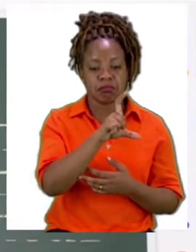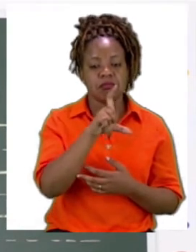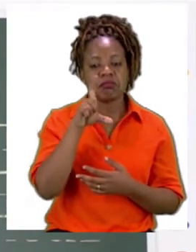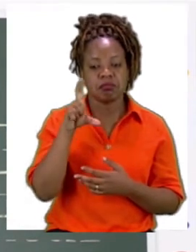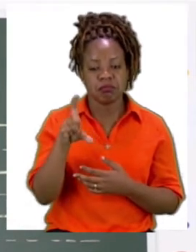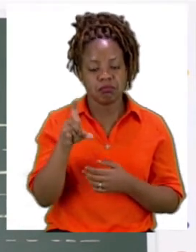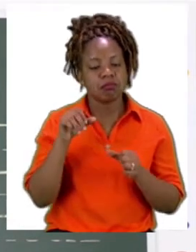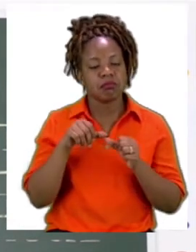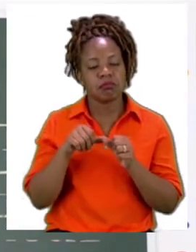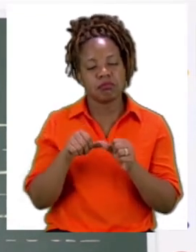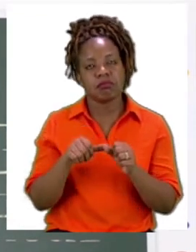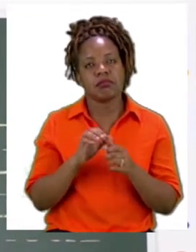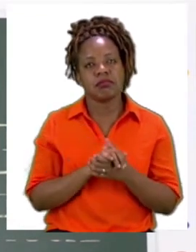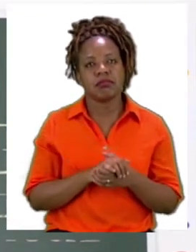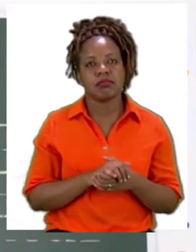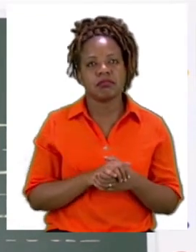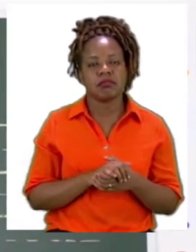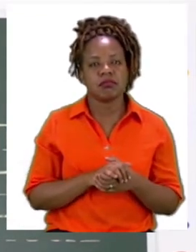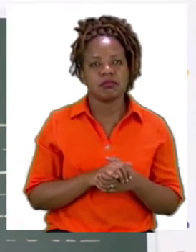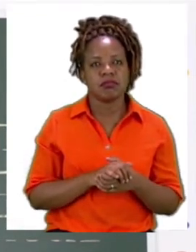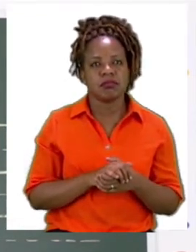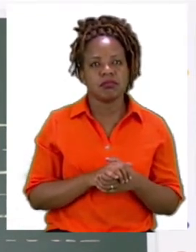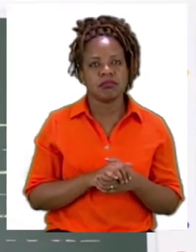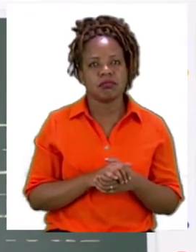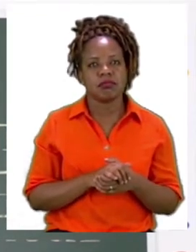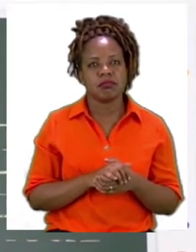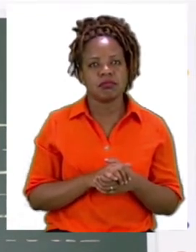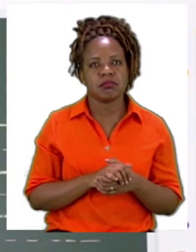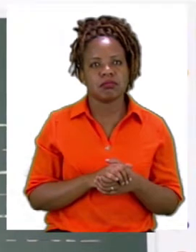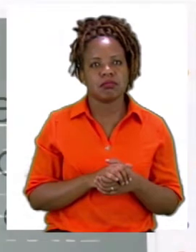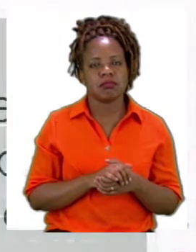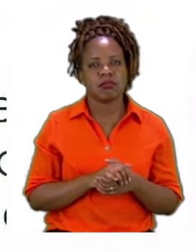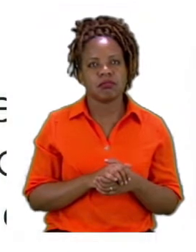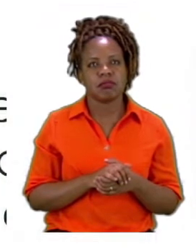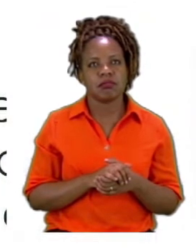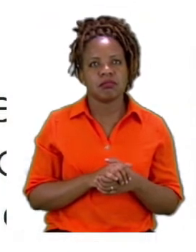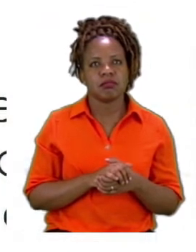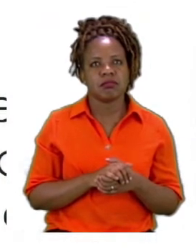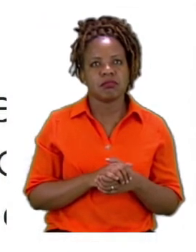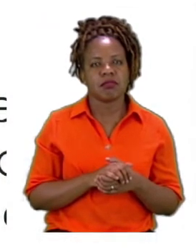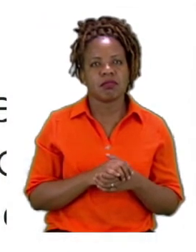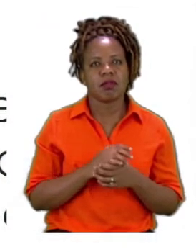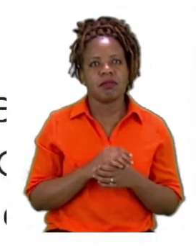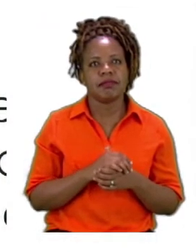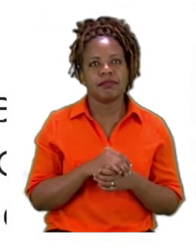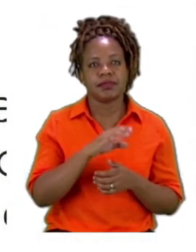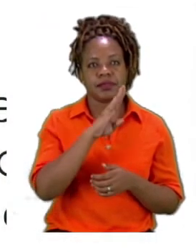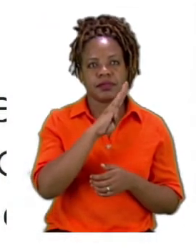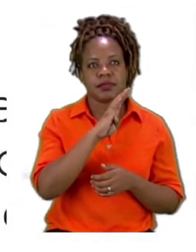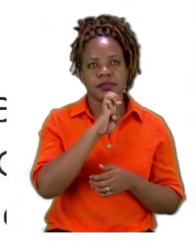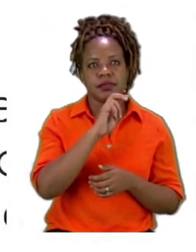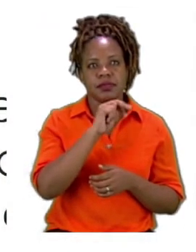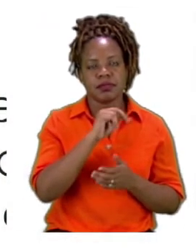us continue the sentence. Let's take a look at our passage. So far we have written Ben